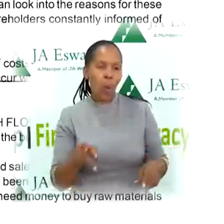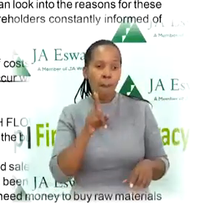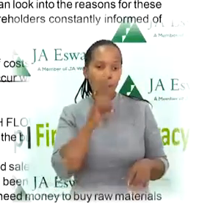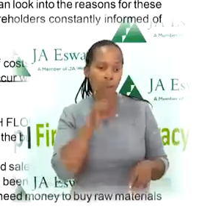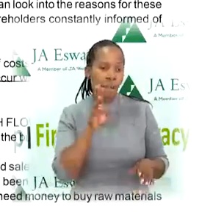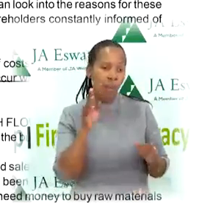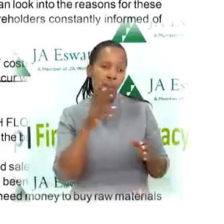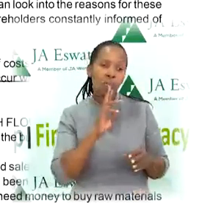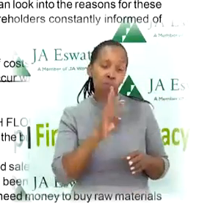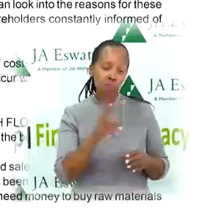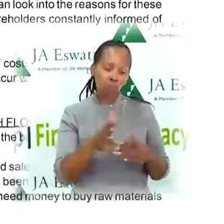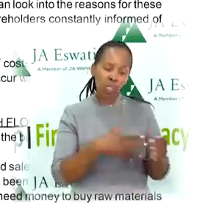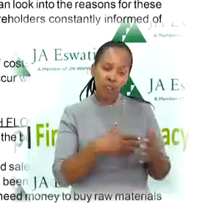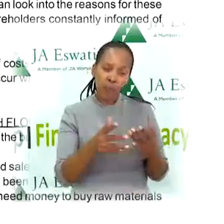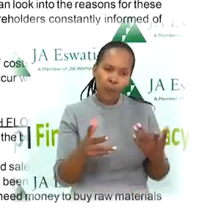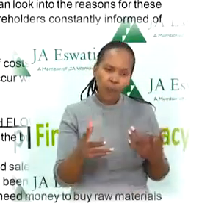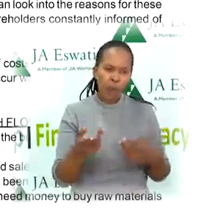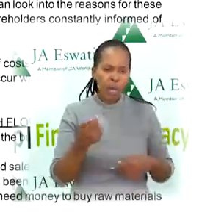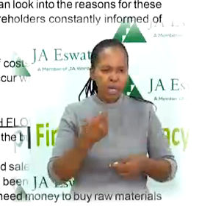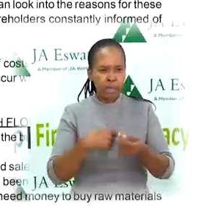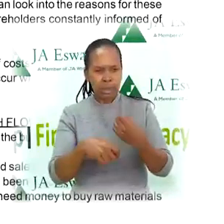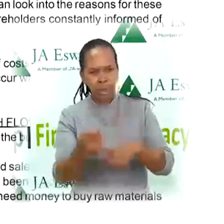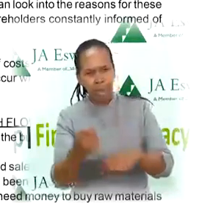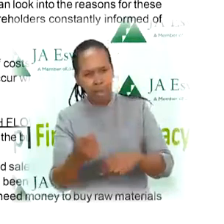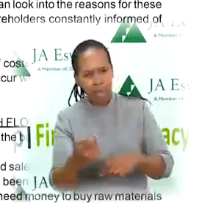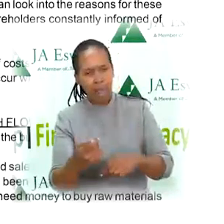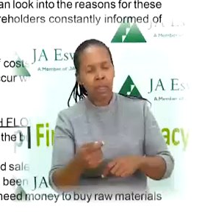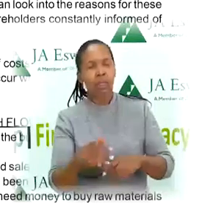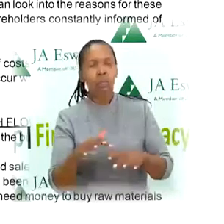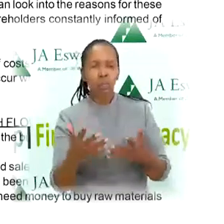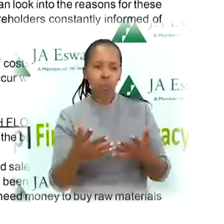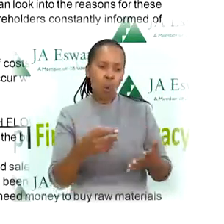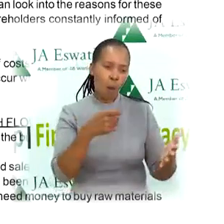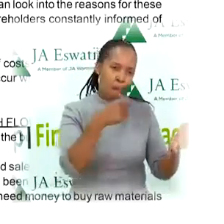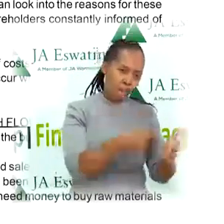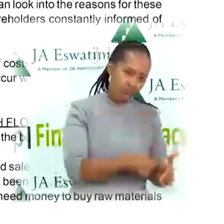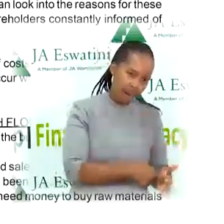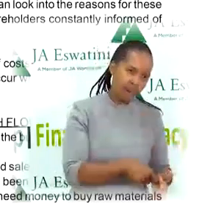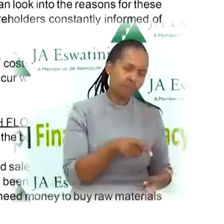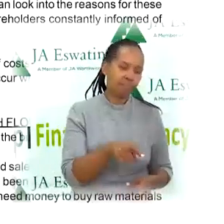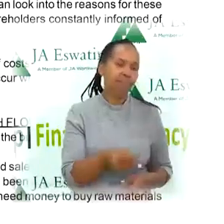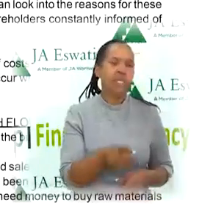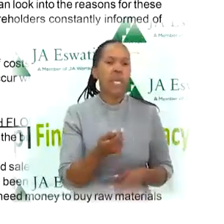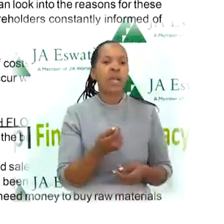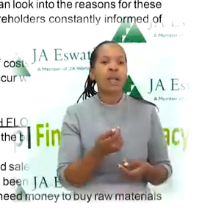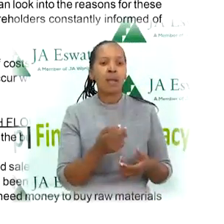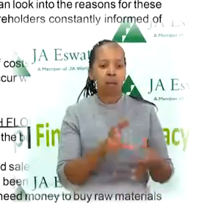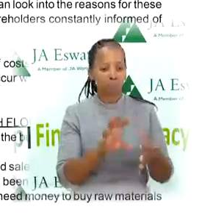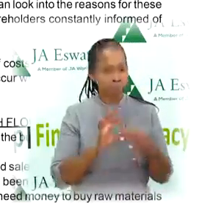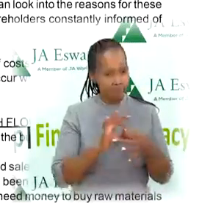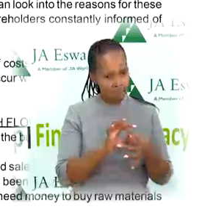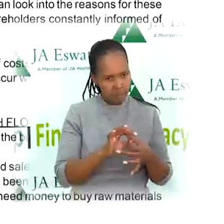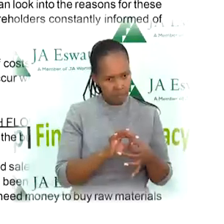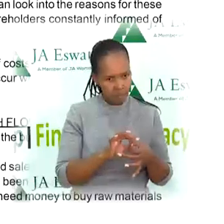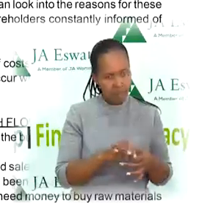go. The coming in of the money and the going out of the money in the organization, which is called